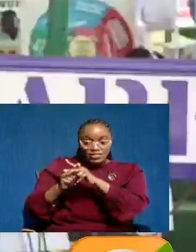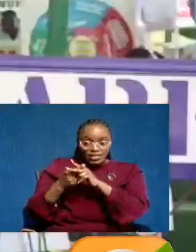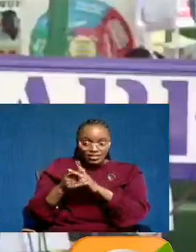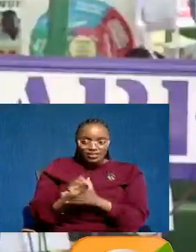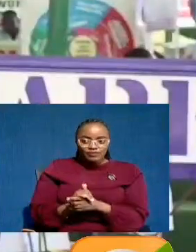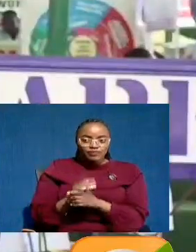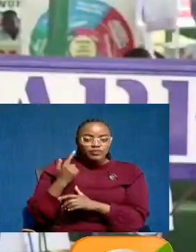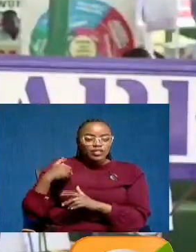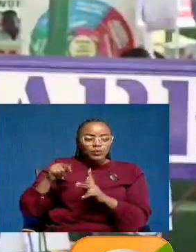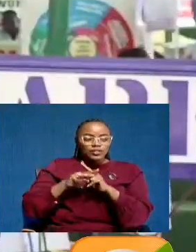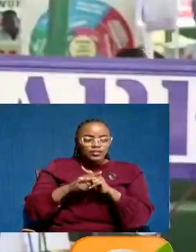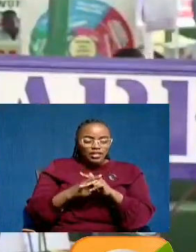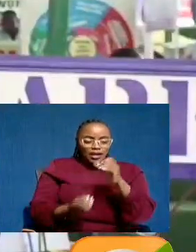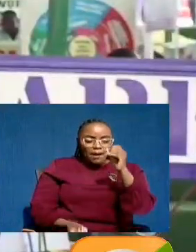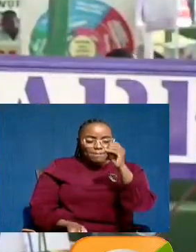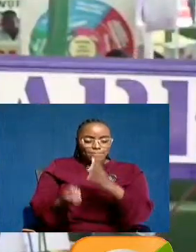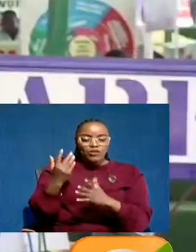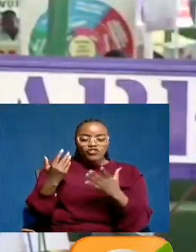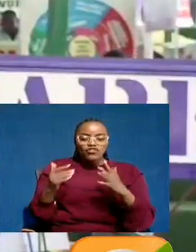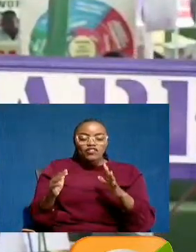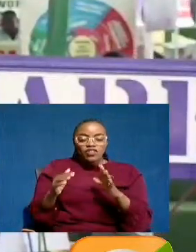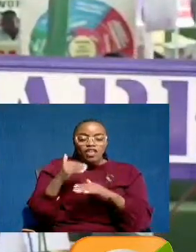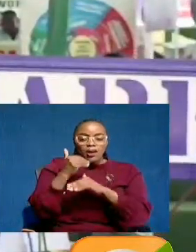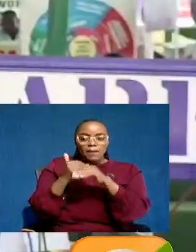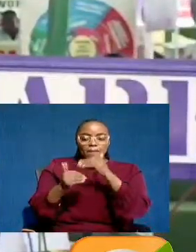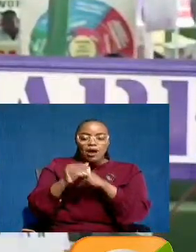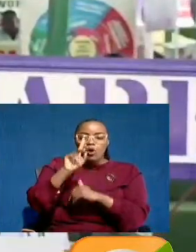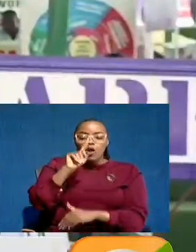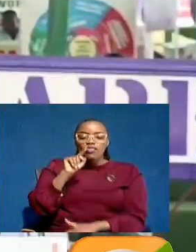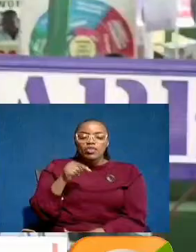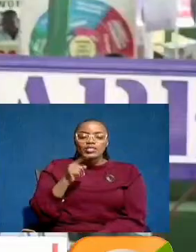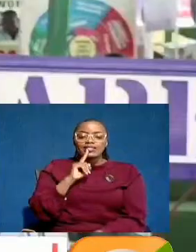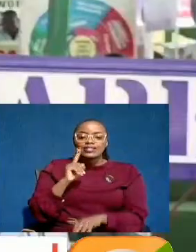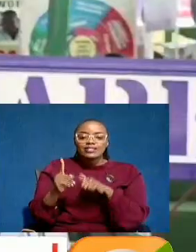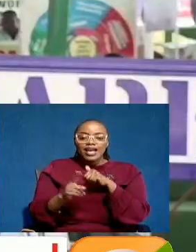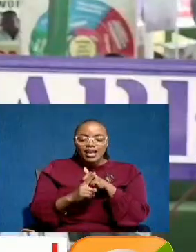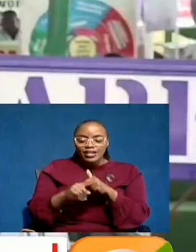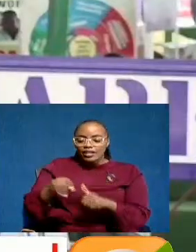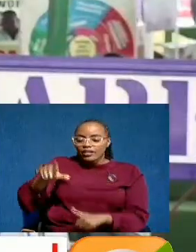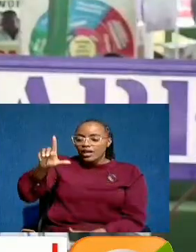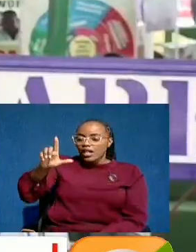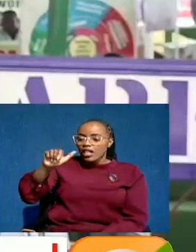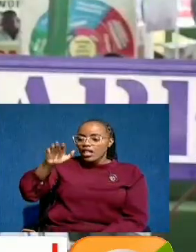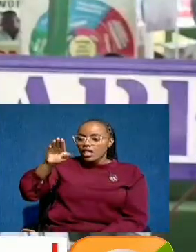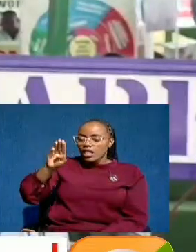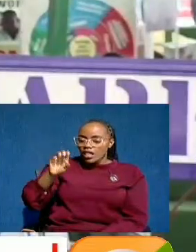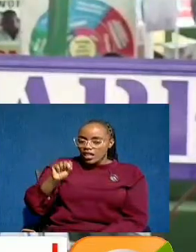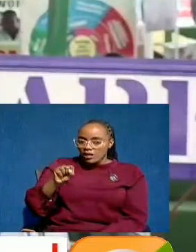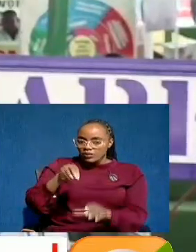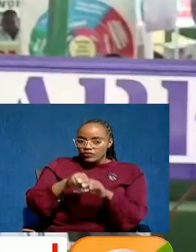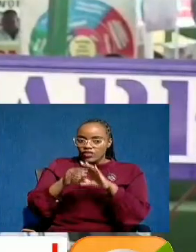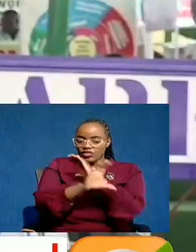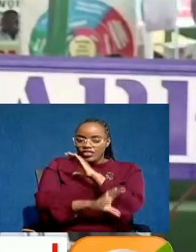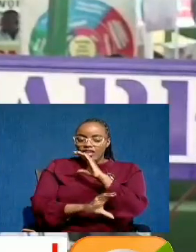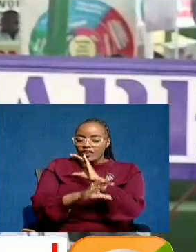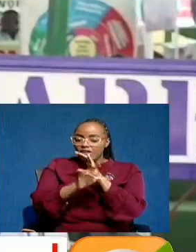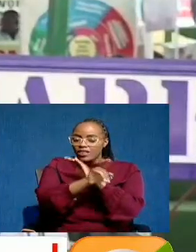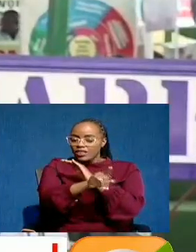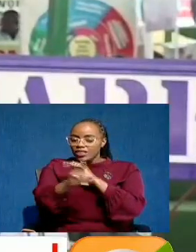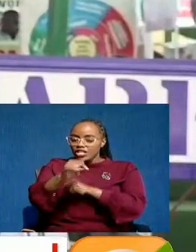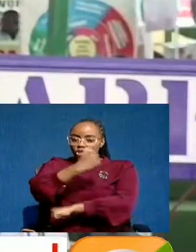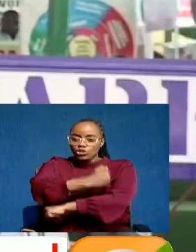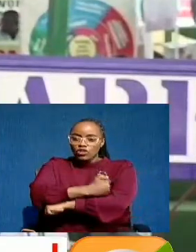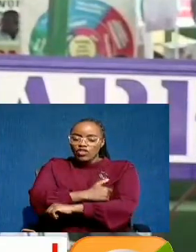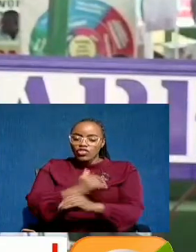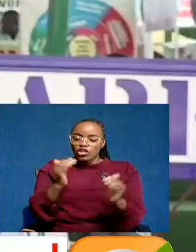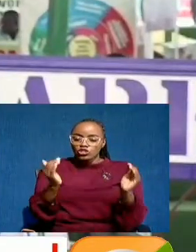We have started rolling out the construction of 1,600 laboratories around the country. For those schools, so the small